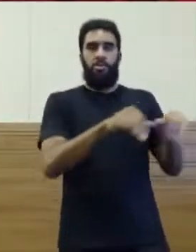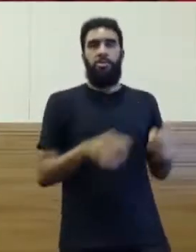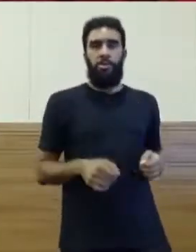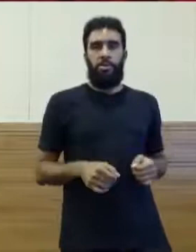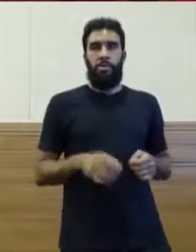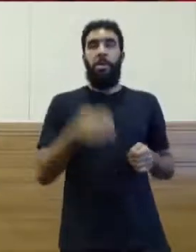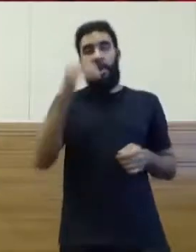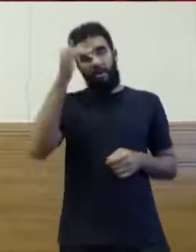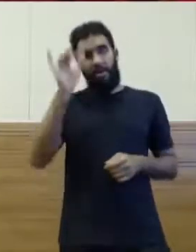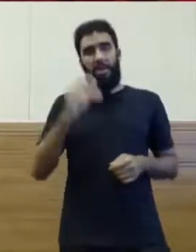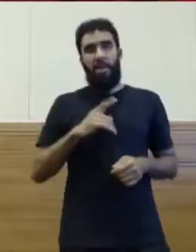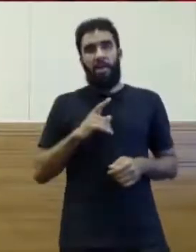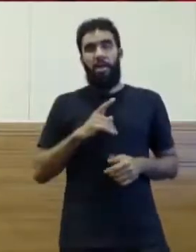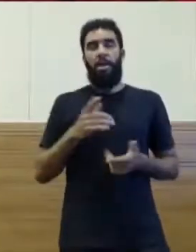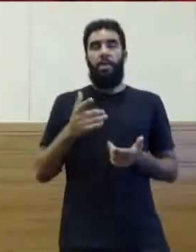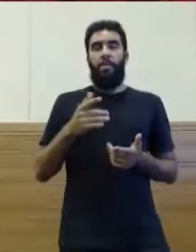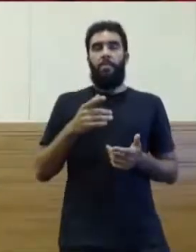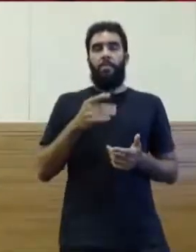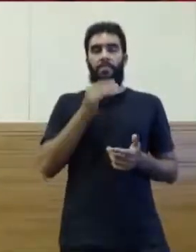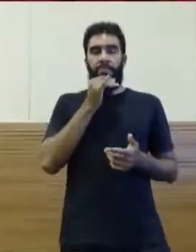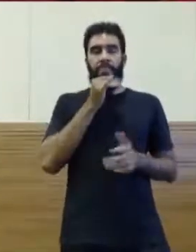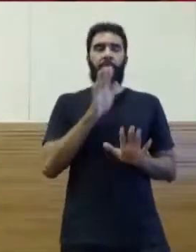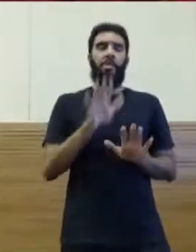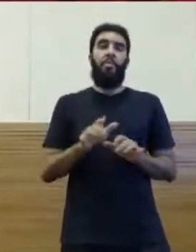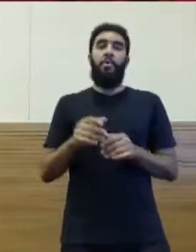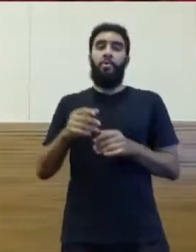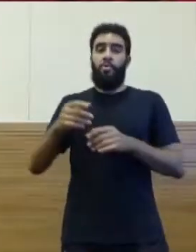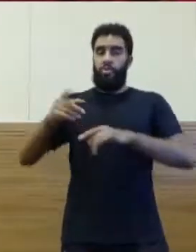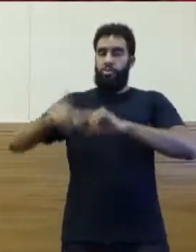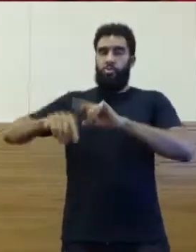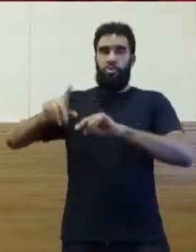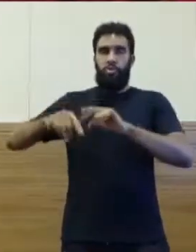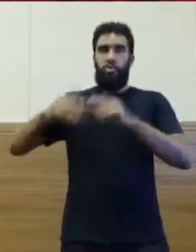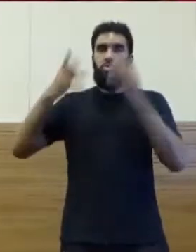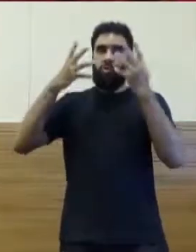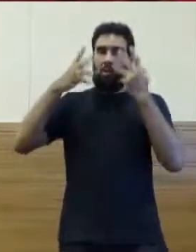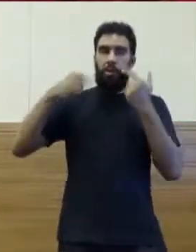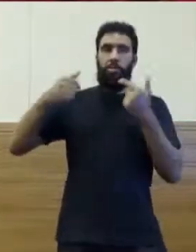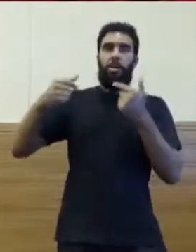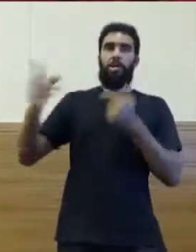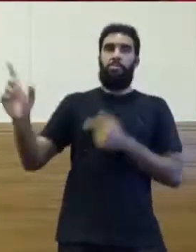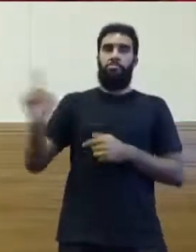those commerce, how they might have less intermediates,